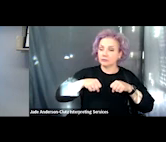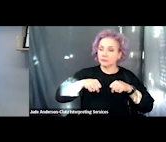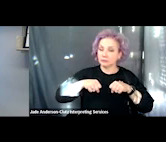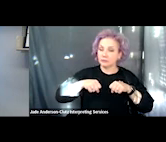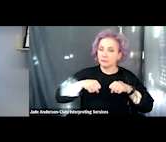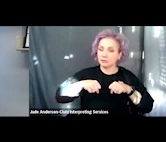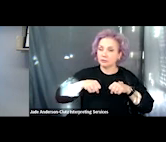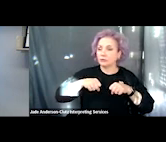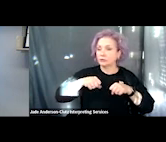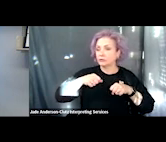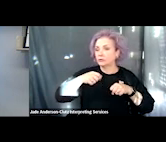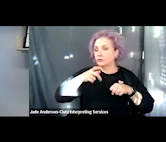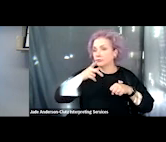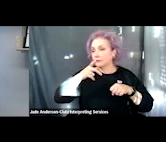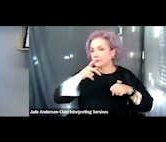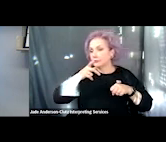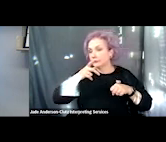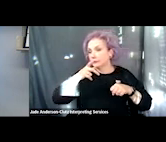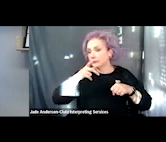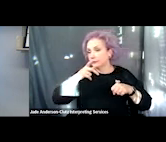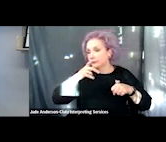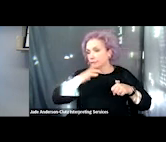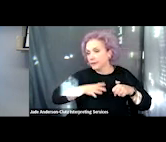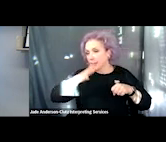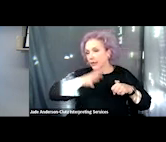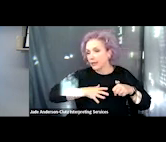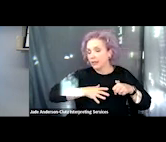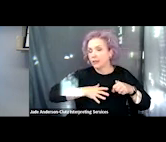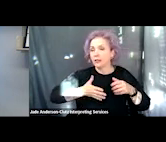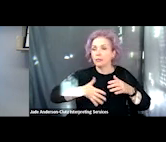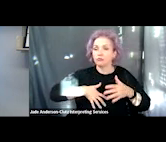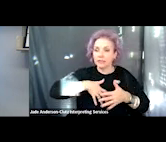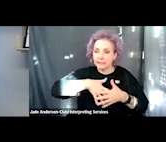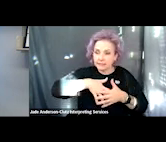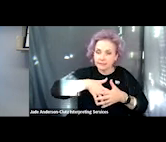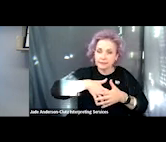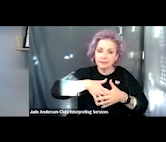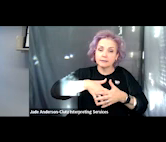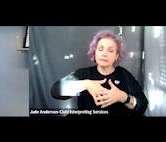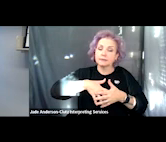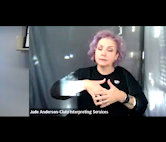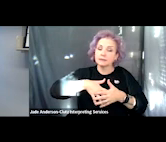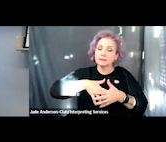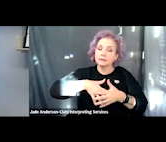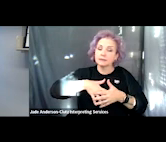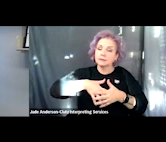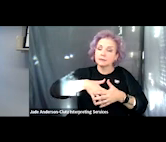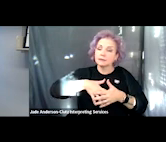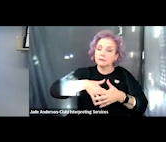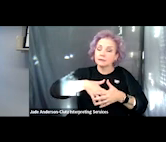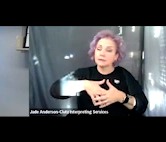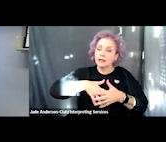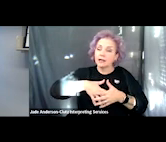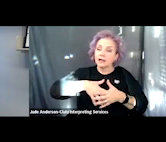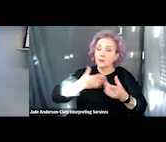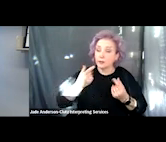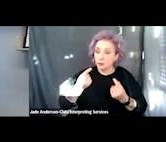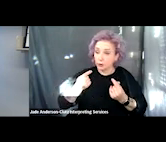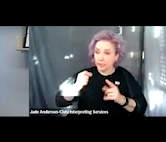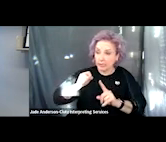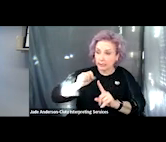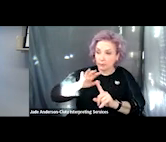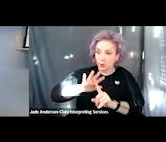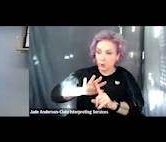gets pregnant. The female is then exposed to maternal immune activation sometime during gestation. Now, the